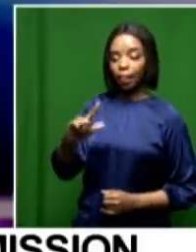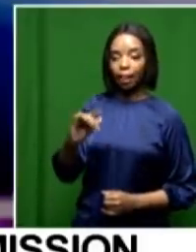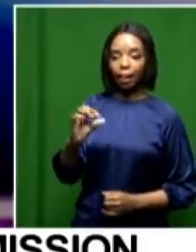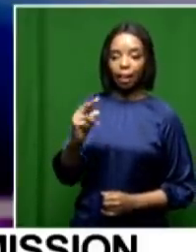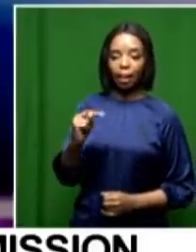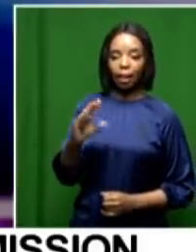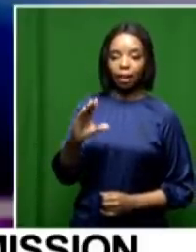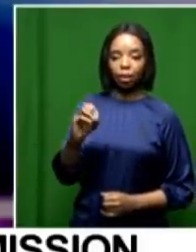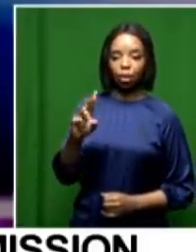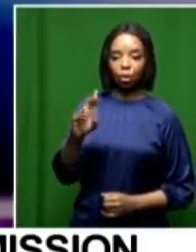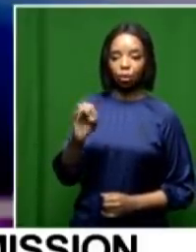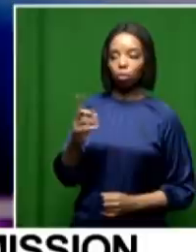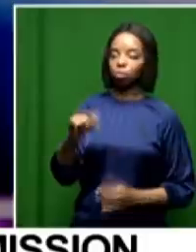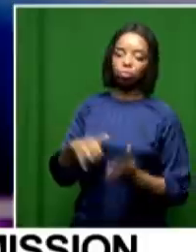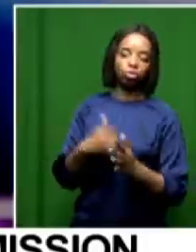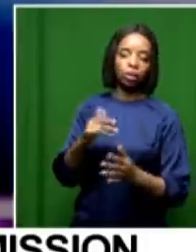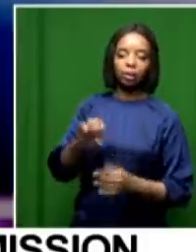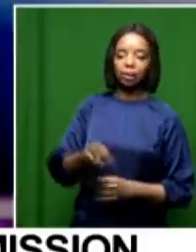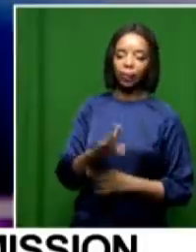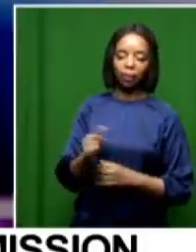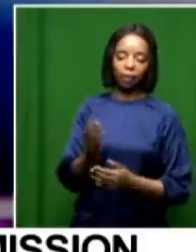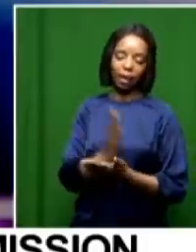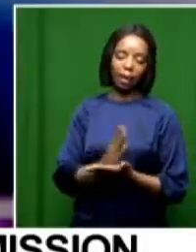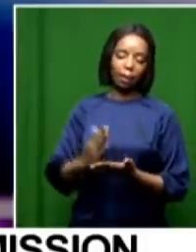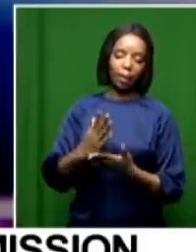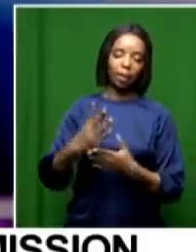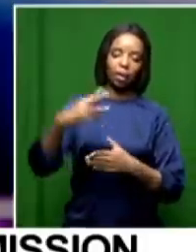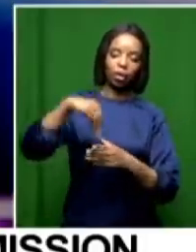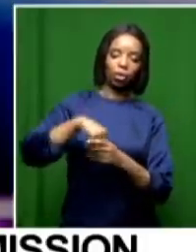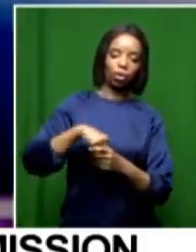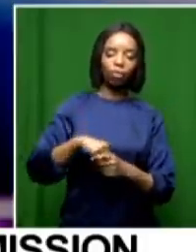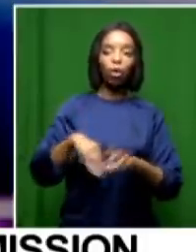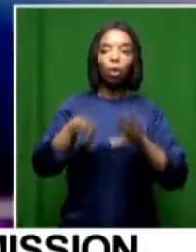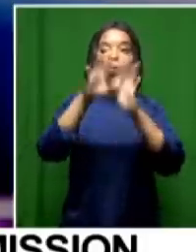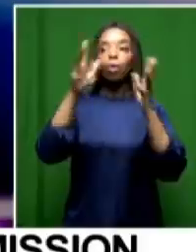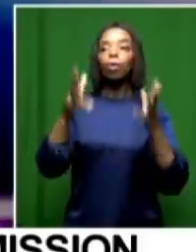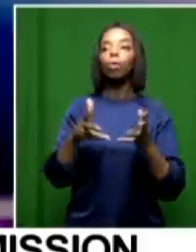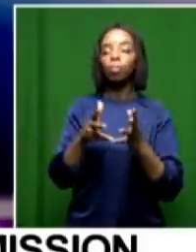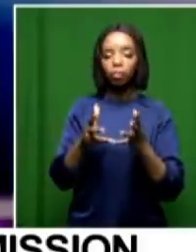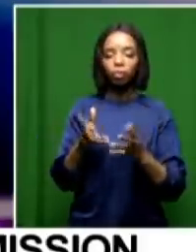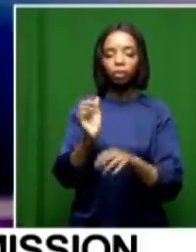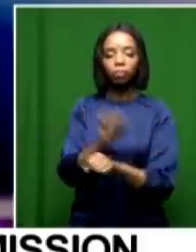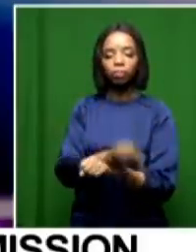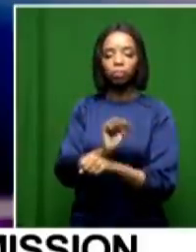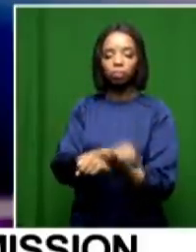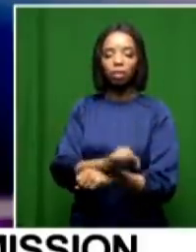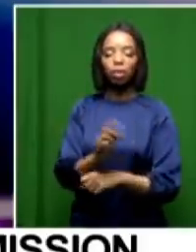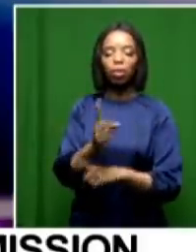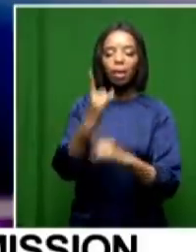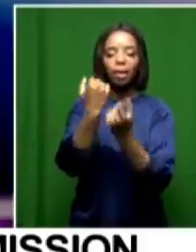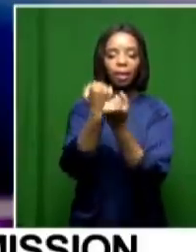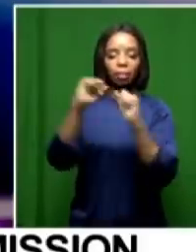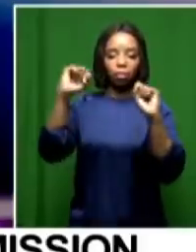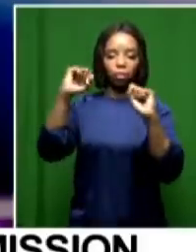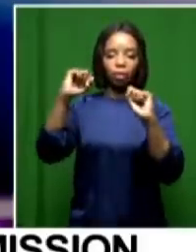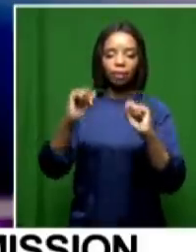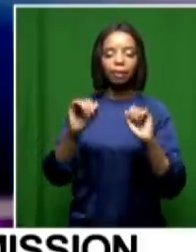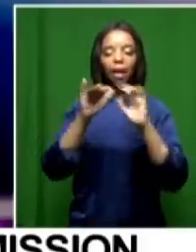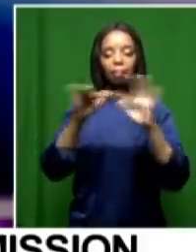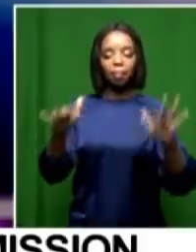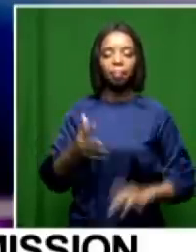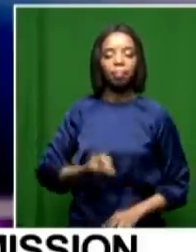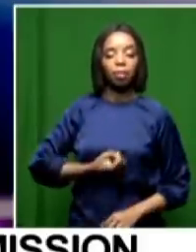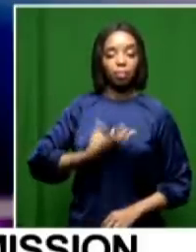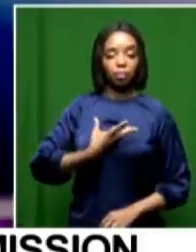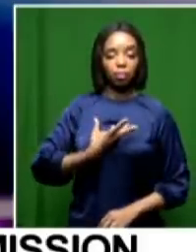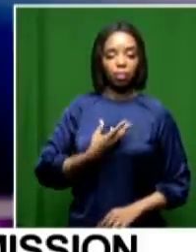parcel of a much broader imperialist and global economic sabotage and undermining of democracies and the will of the people in the quest